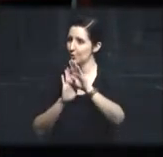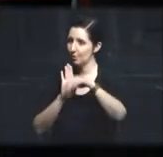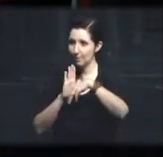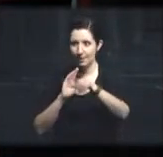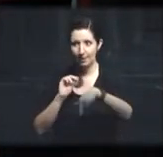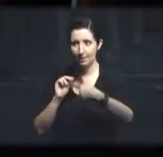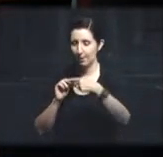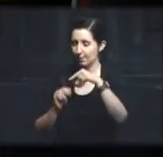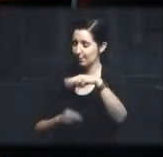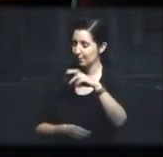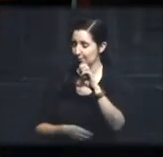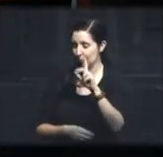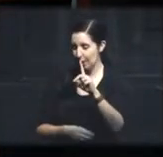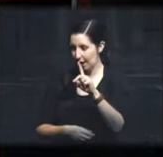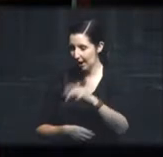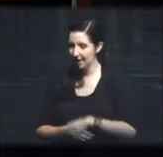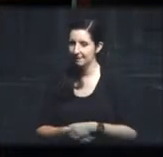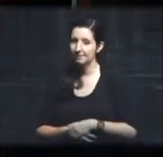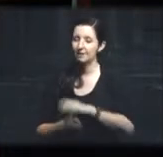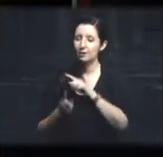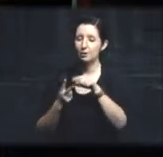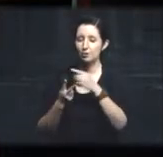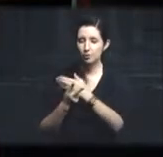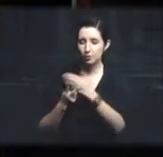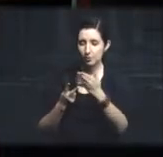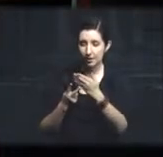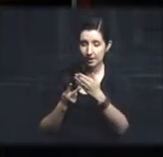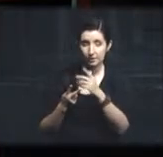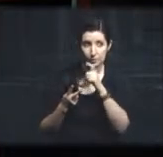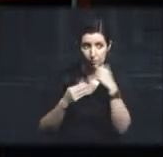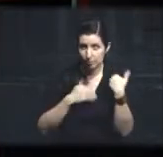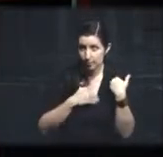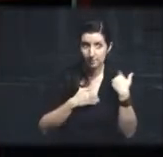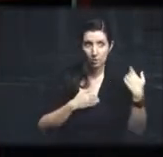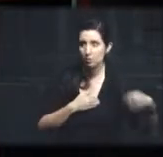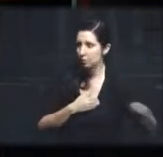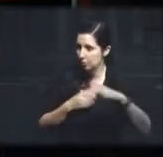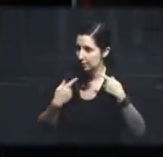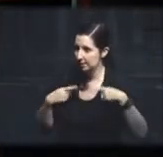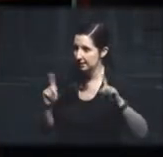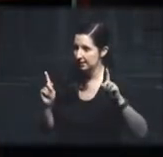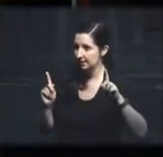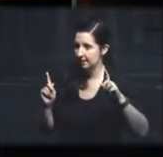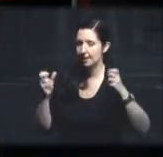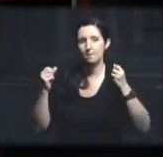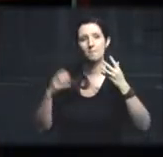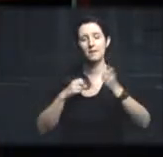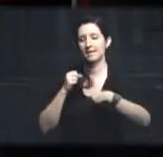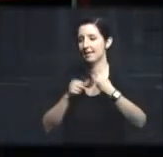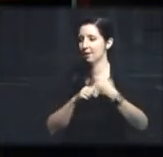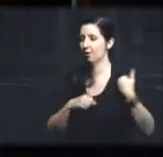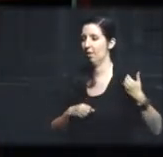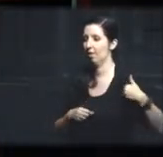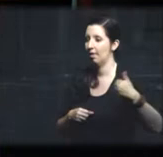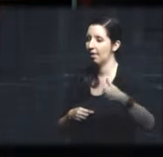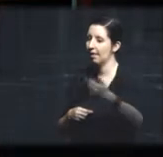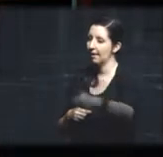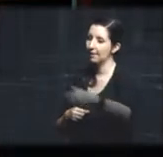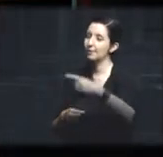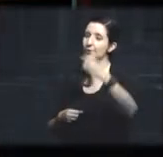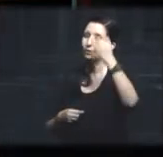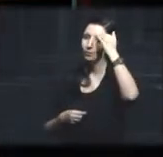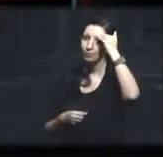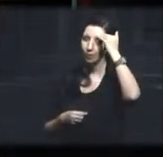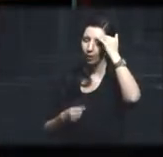again, I have two themes. You did it. You made it happen. And boy, you've been hearing this for years. And yeah, boy, you've been hearing this for